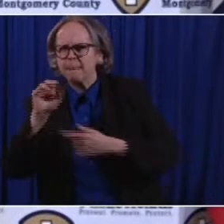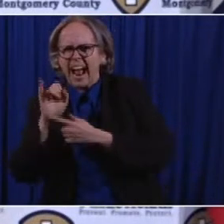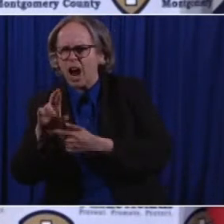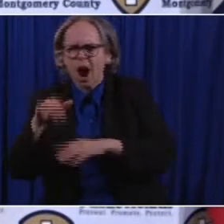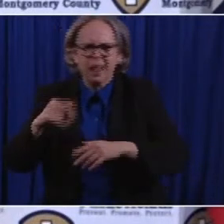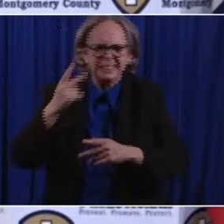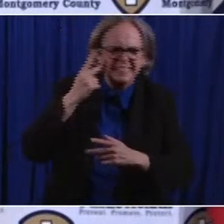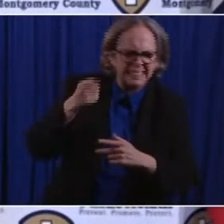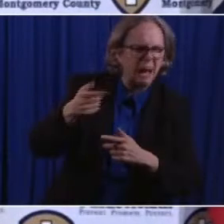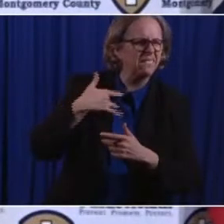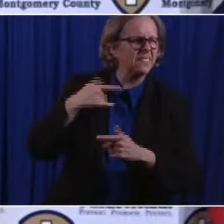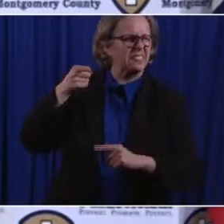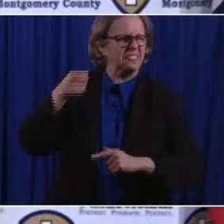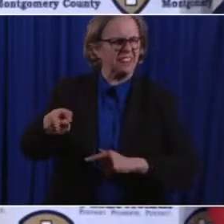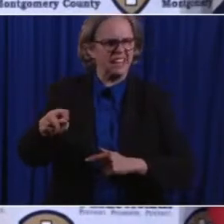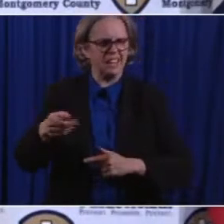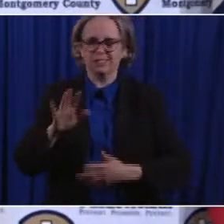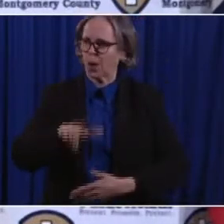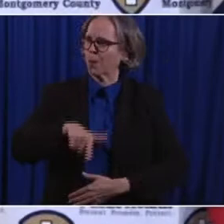turn it over to the Lieutenant Governor.